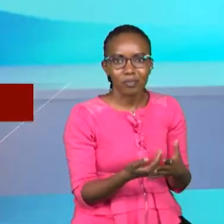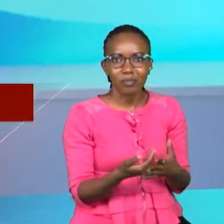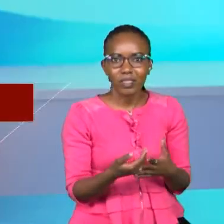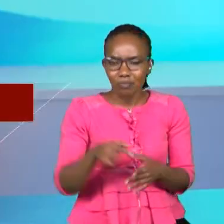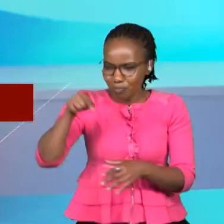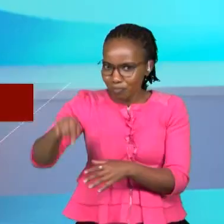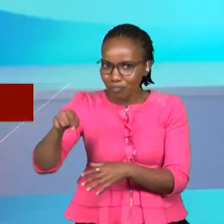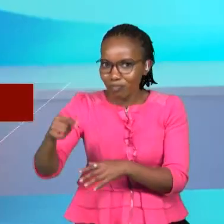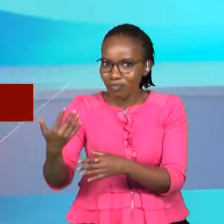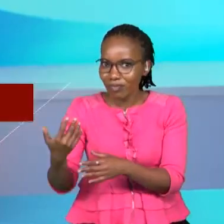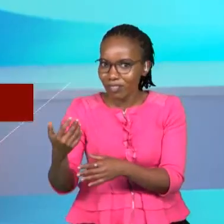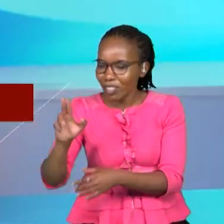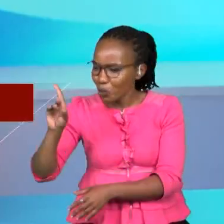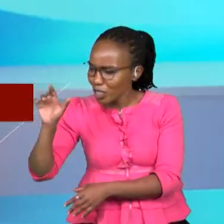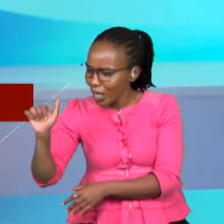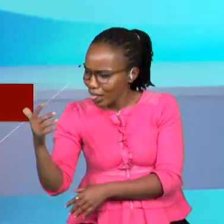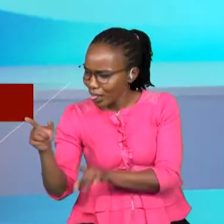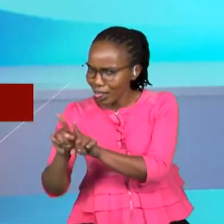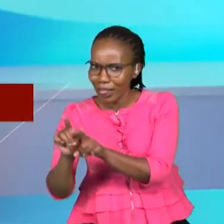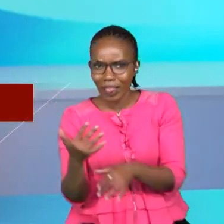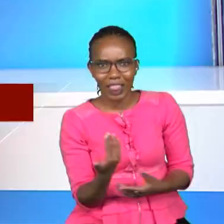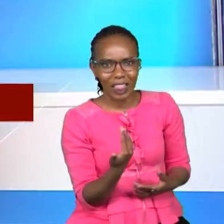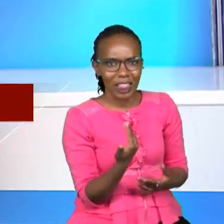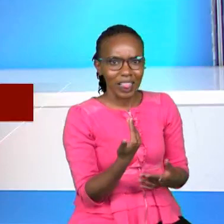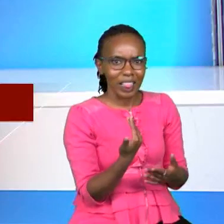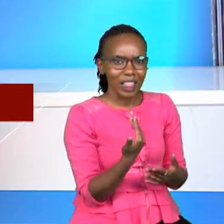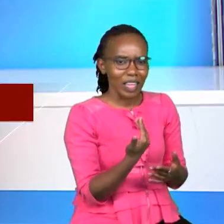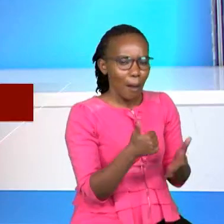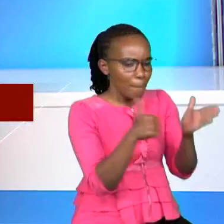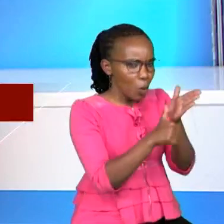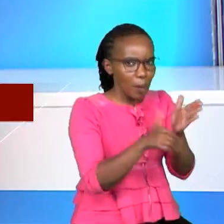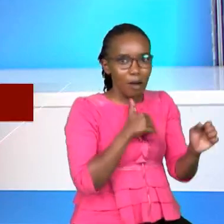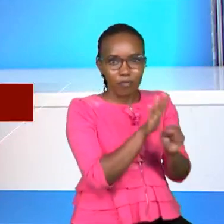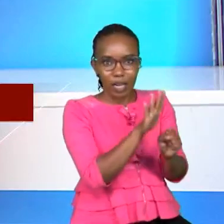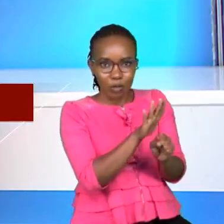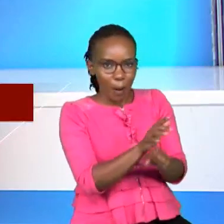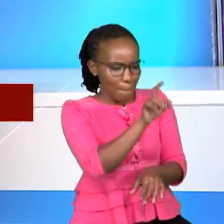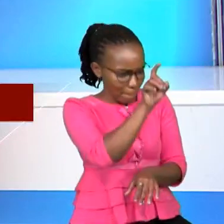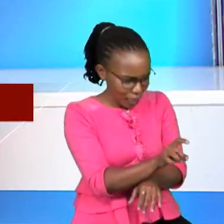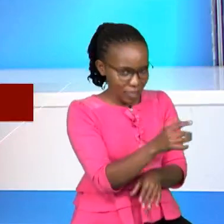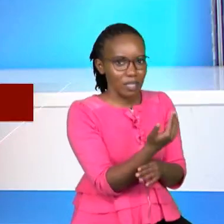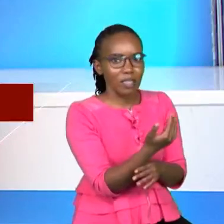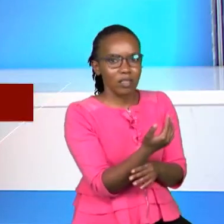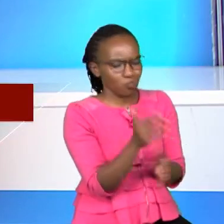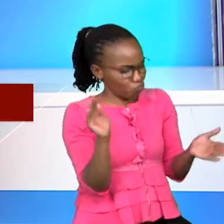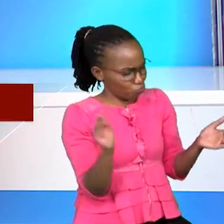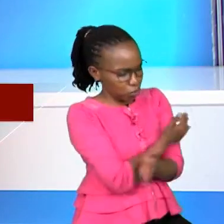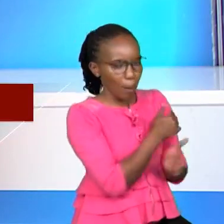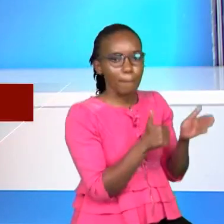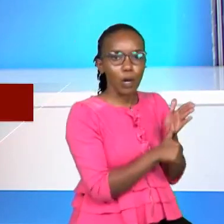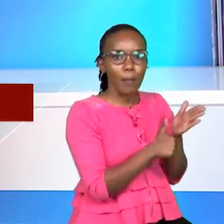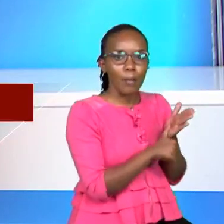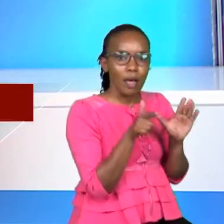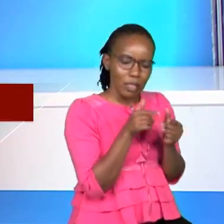up, that sounds like ODA. And the rot of the tooth is deep in the decay. Uh-huh. You understand? Yeah. We must be able to uproot that problem and